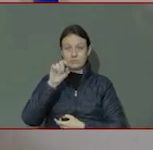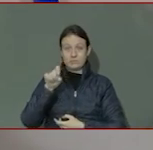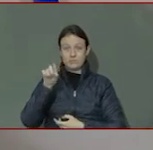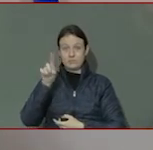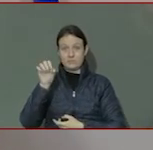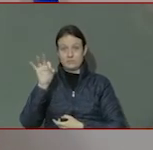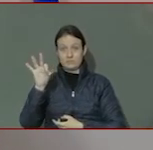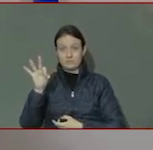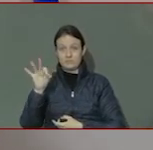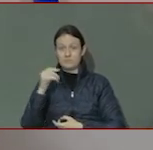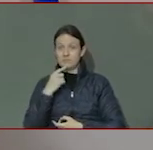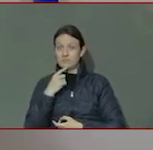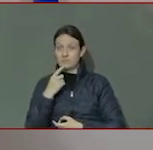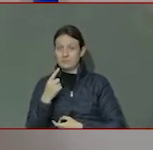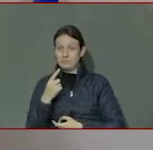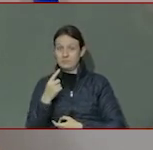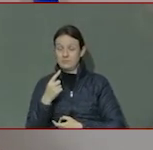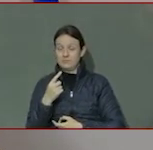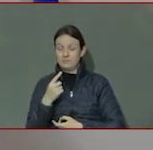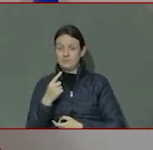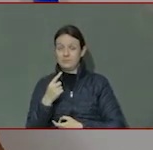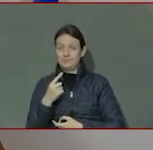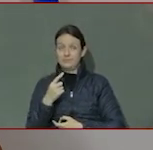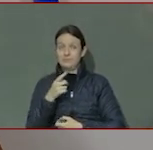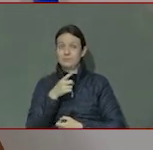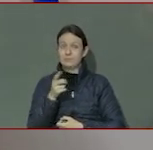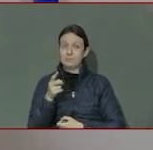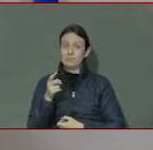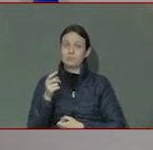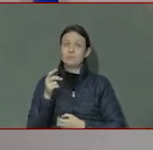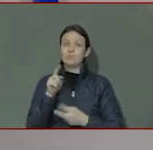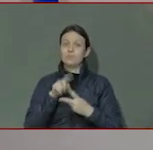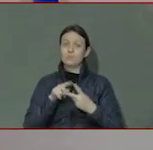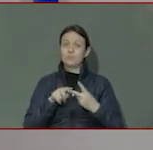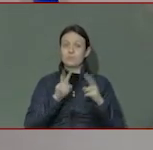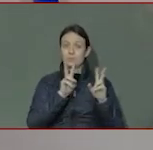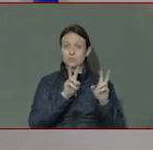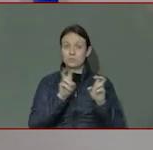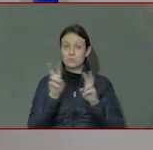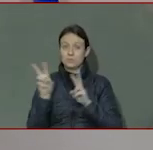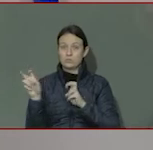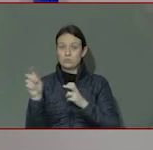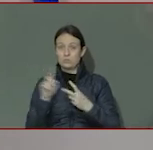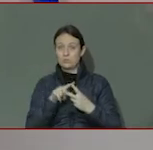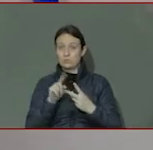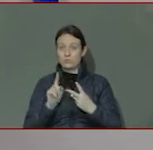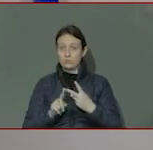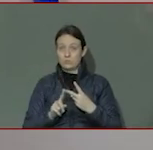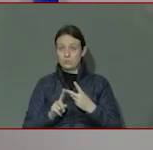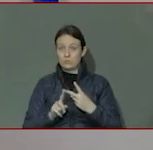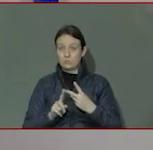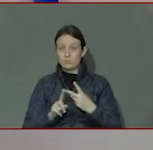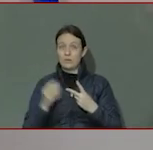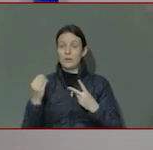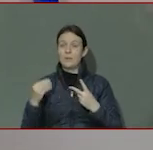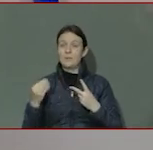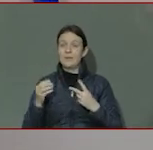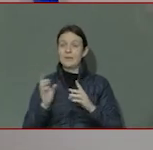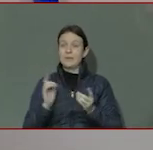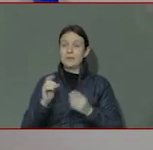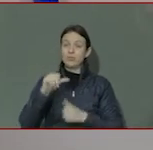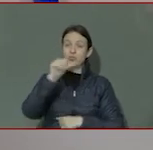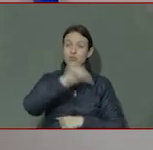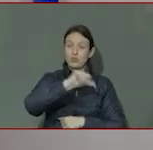where you now have to explain. What are the 2 topics? People circle here in the question. We're busy talking about